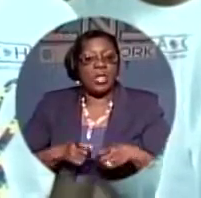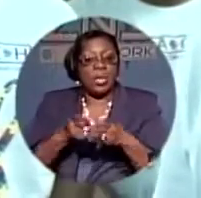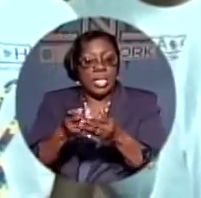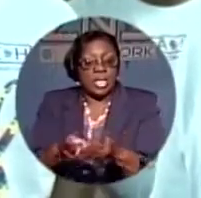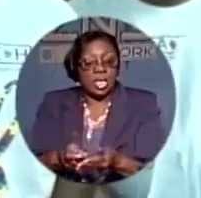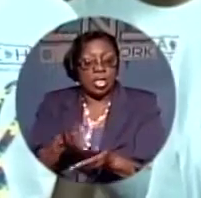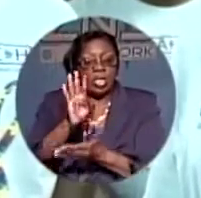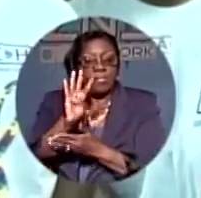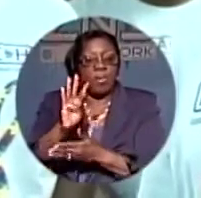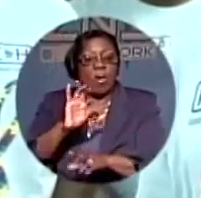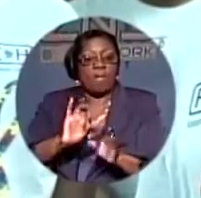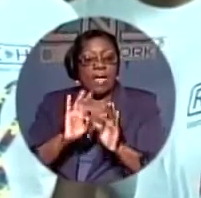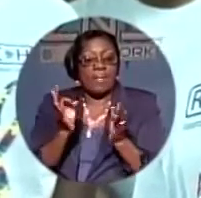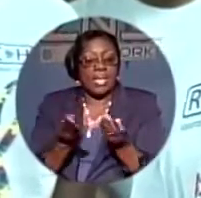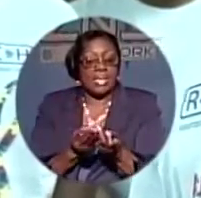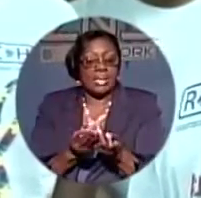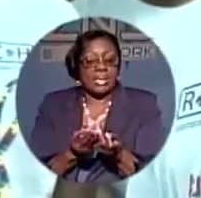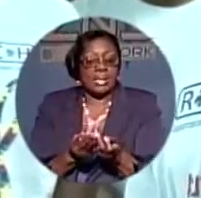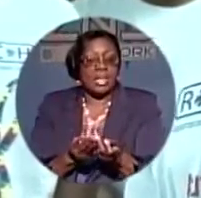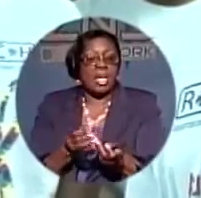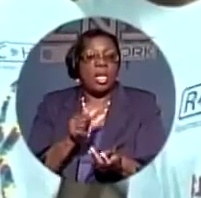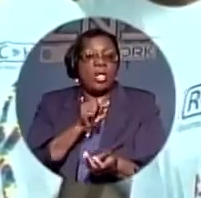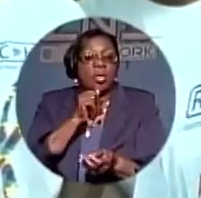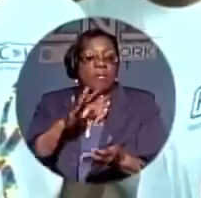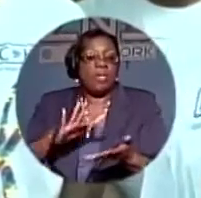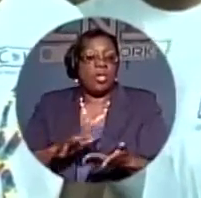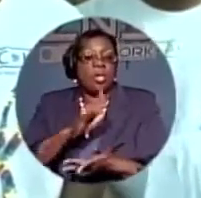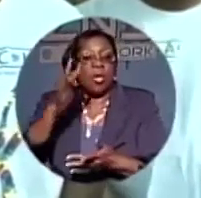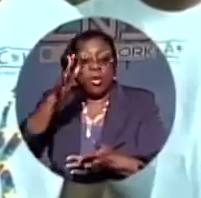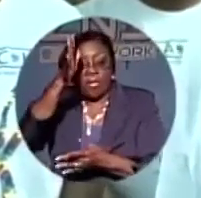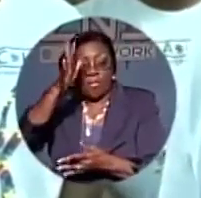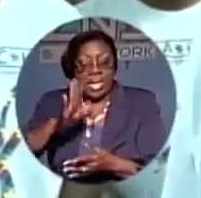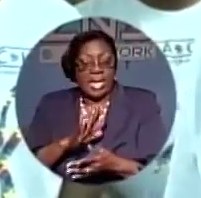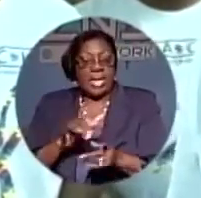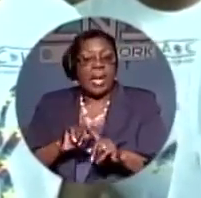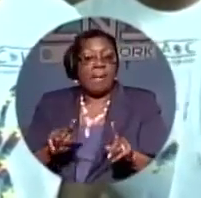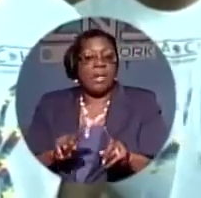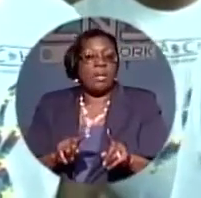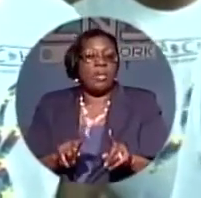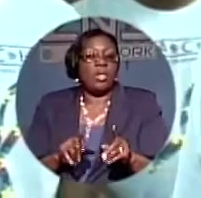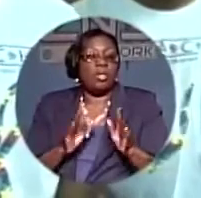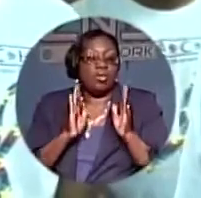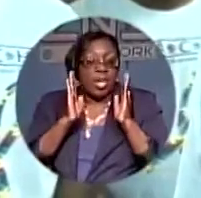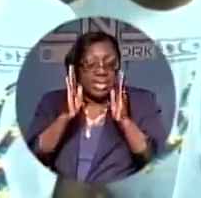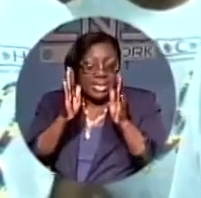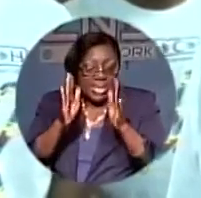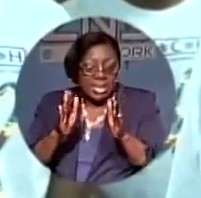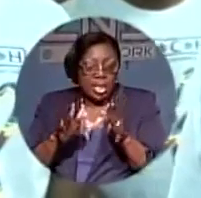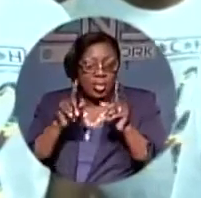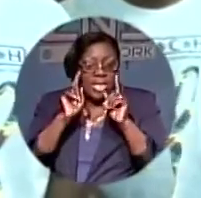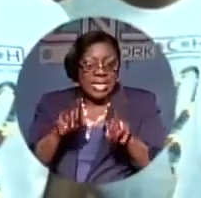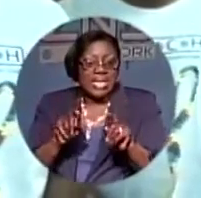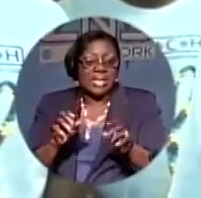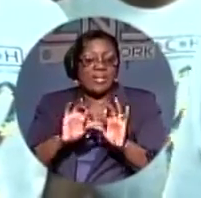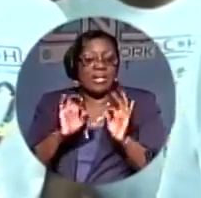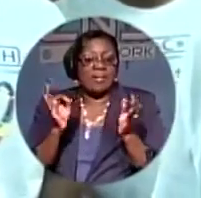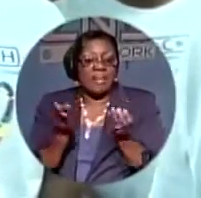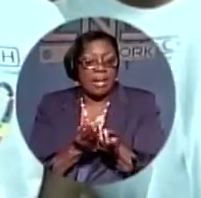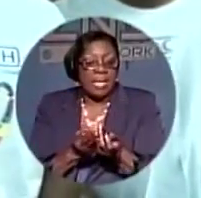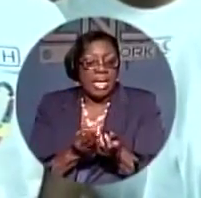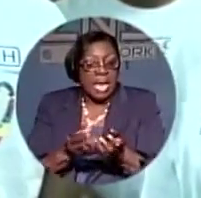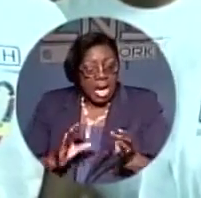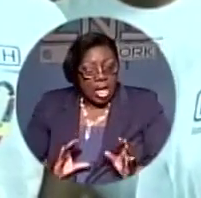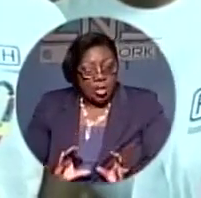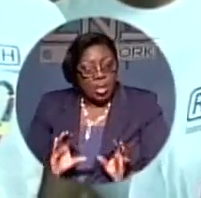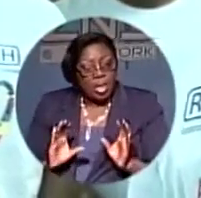these 4 families, not for the glory of men, but we wanted to draw attention to the needs of these families and to